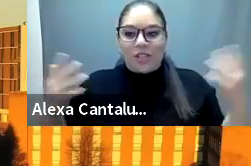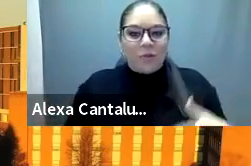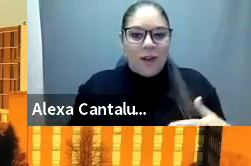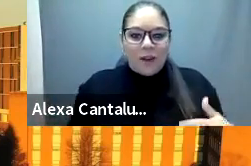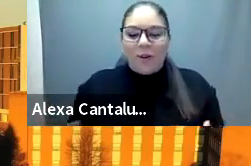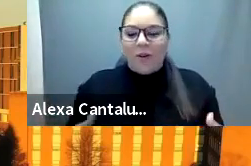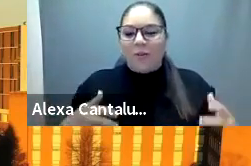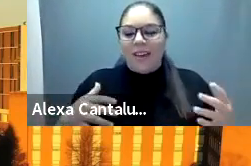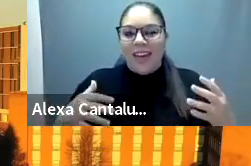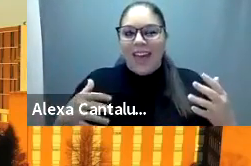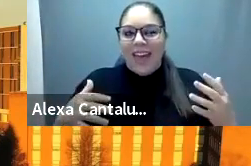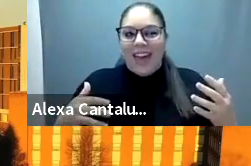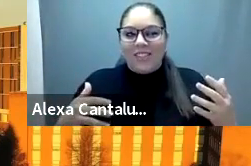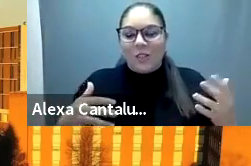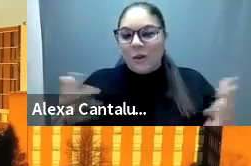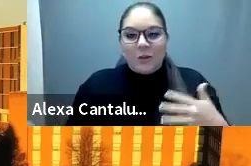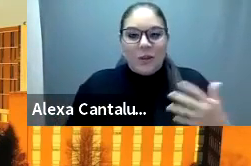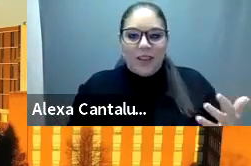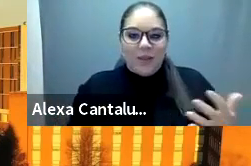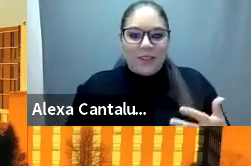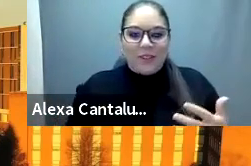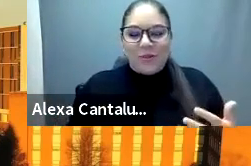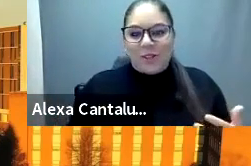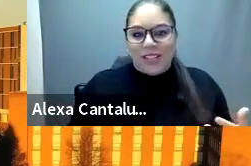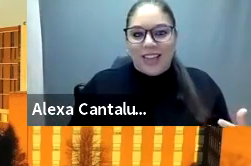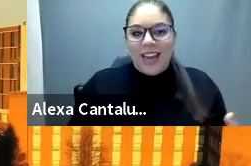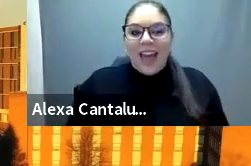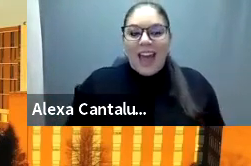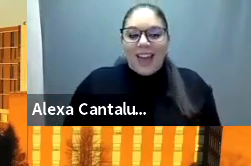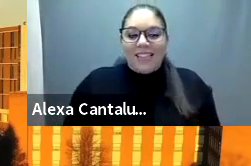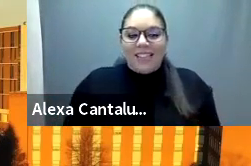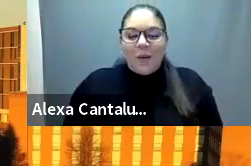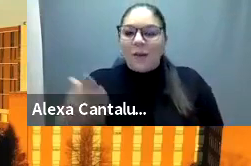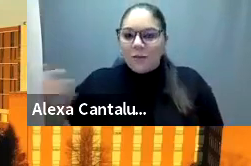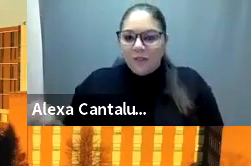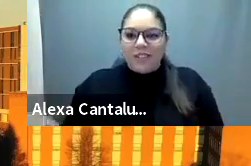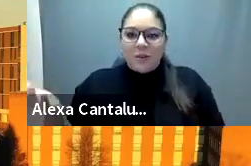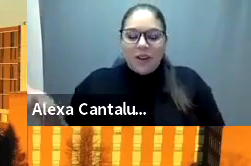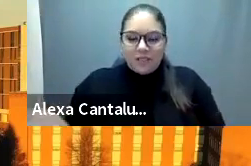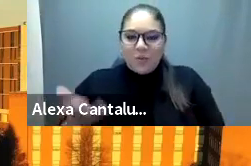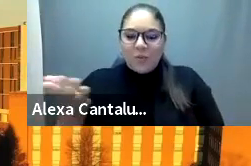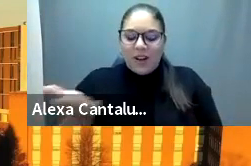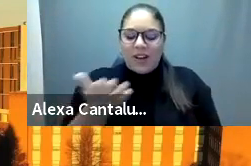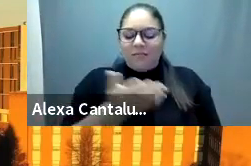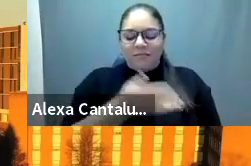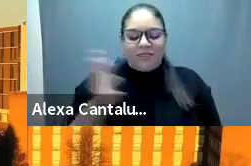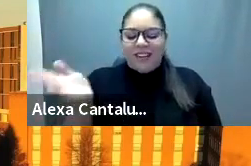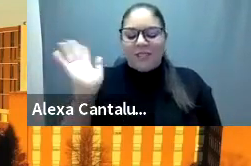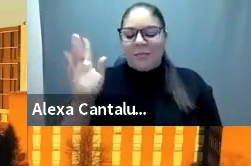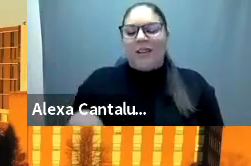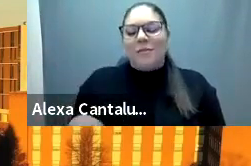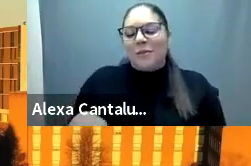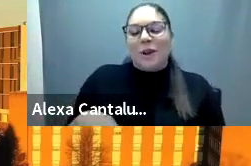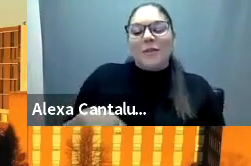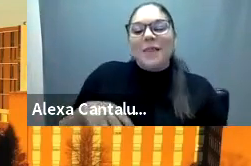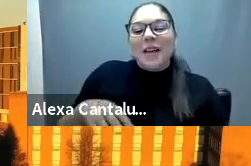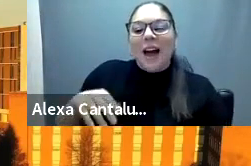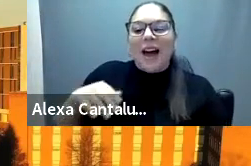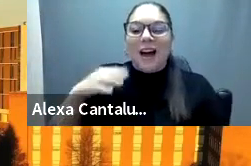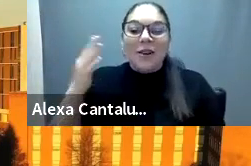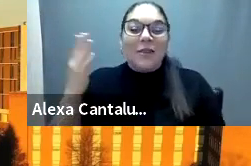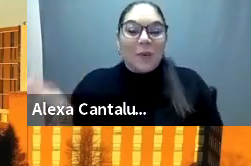goal was just to move back home and just be with my family in New Jersey. And I wound up founding, I can't even speak, I'm so